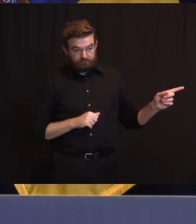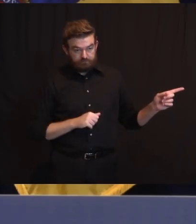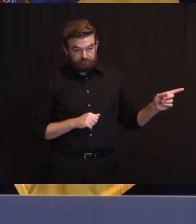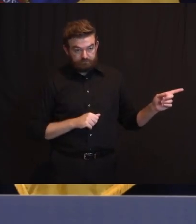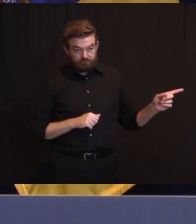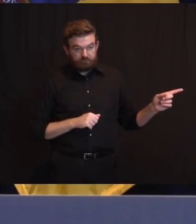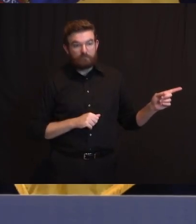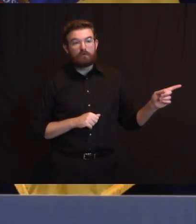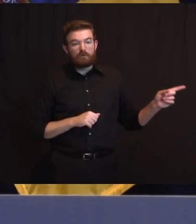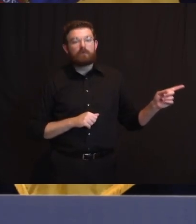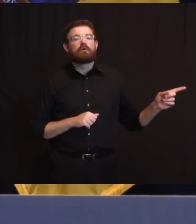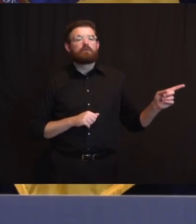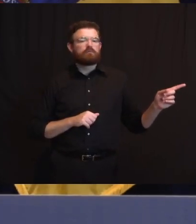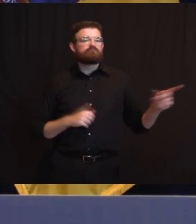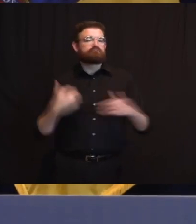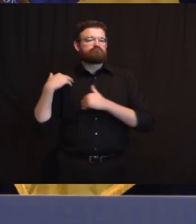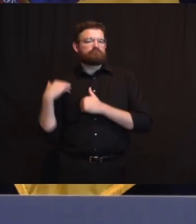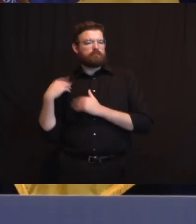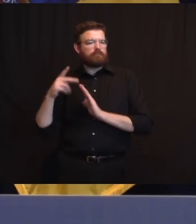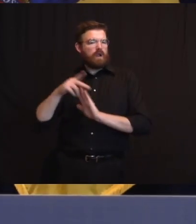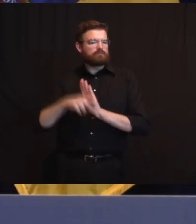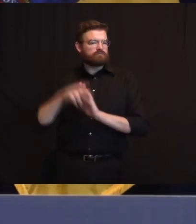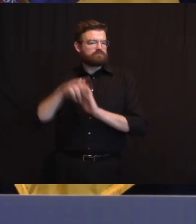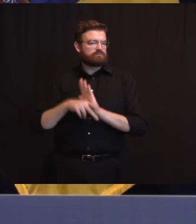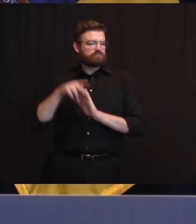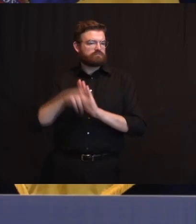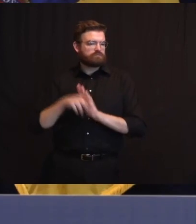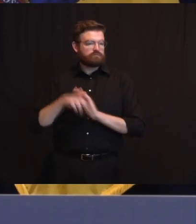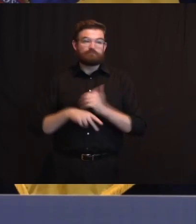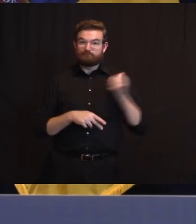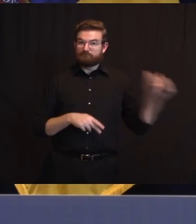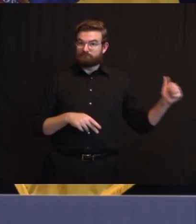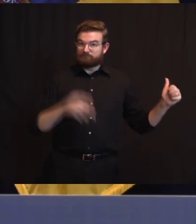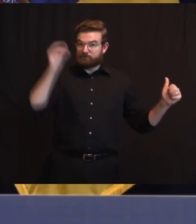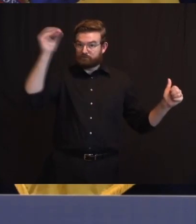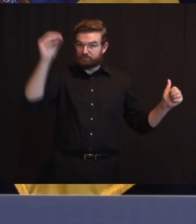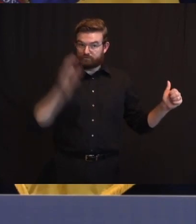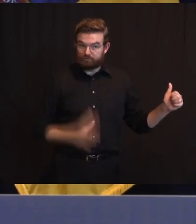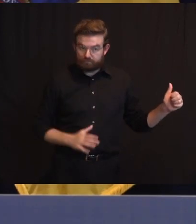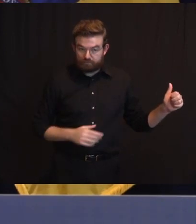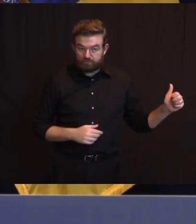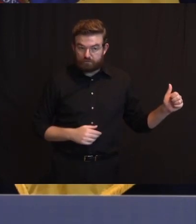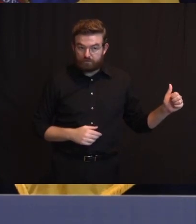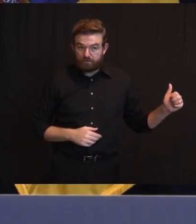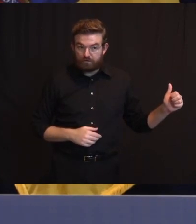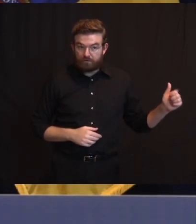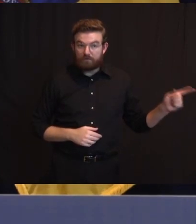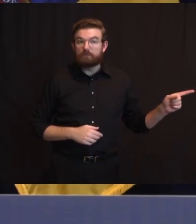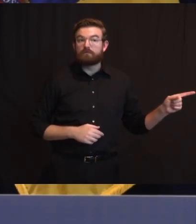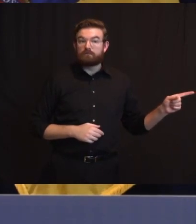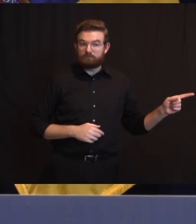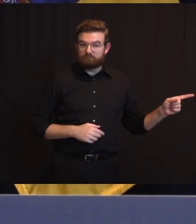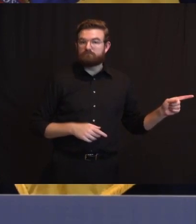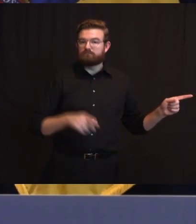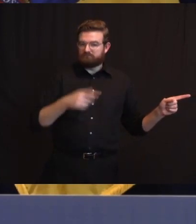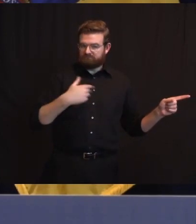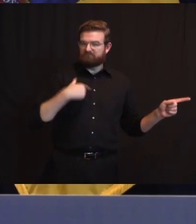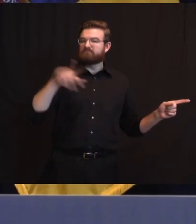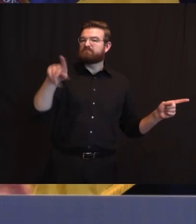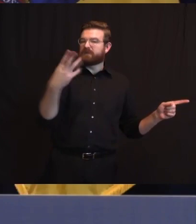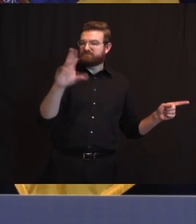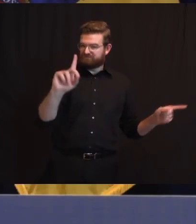she herself is an educator and has a doctorate in education and is our former Secretary of Higher